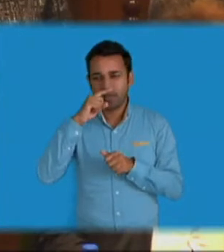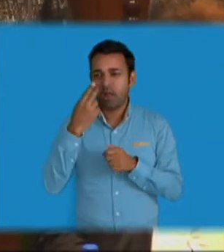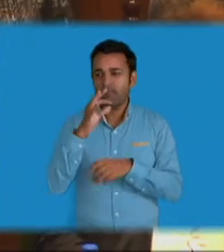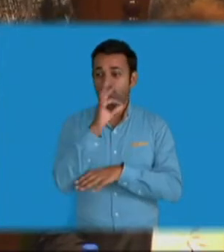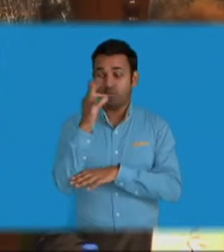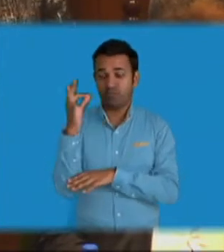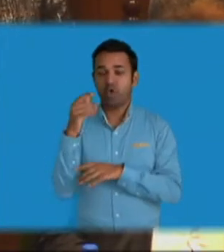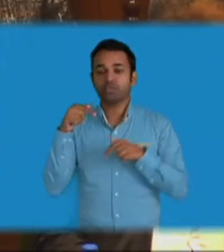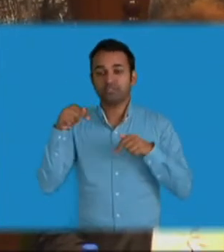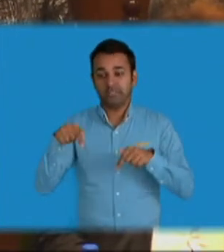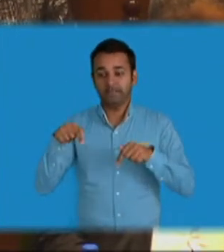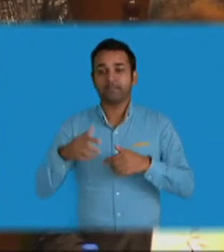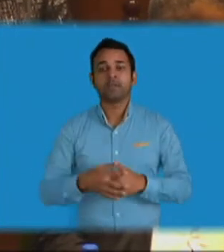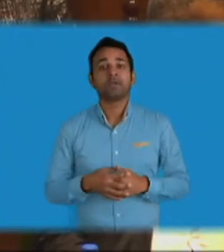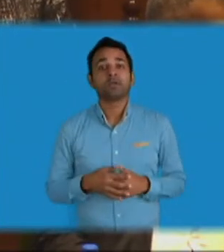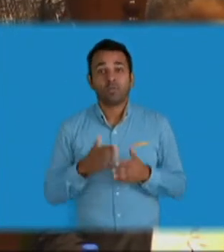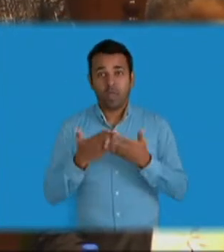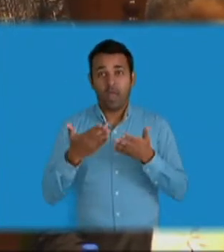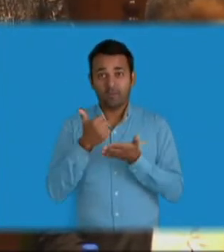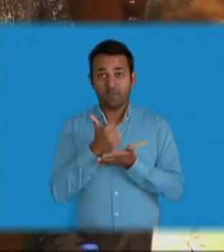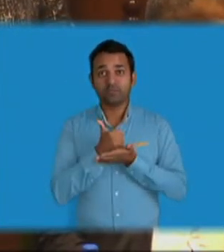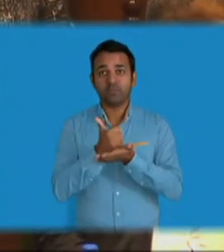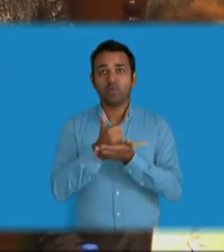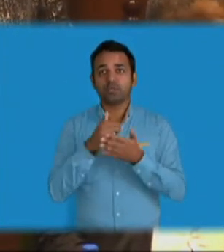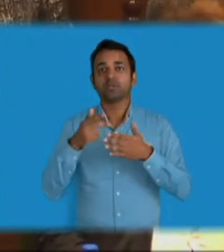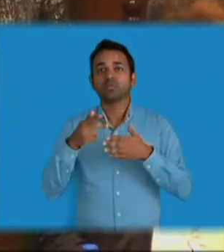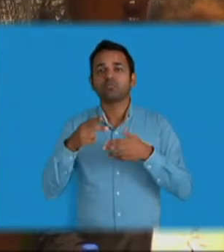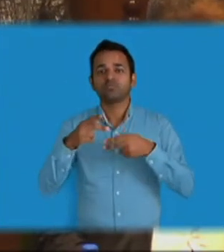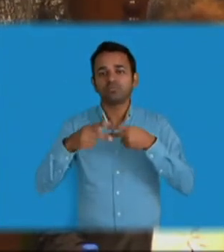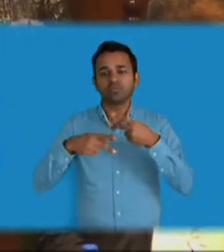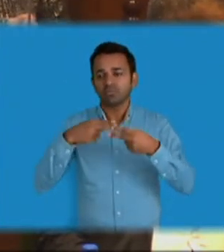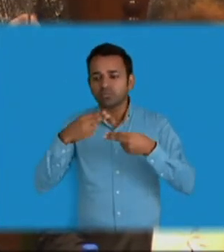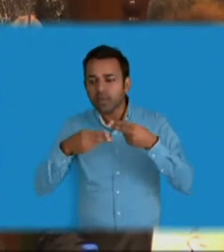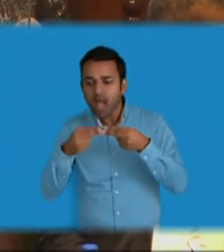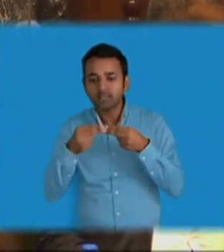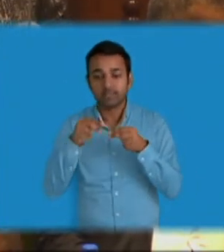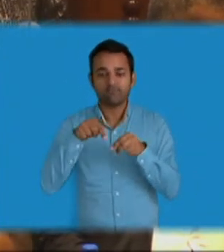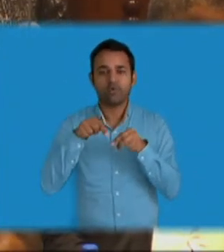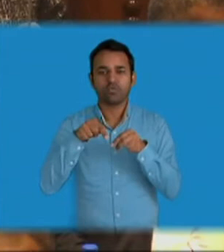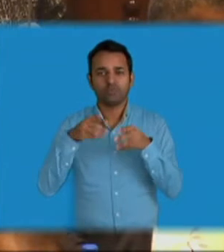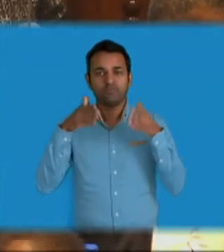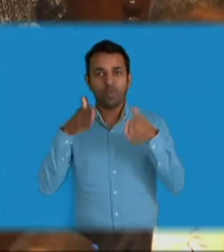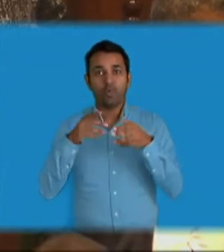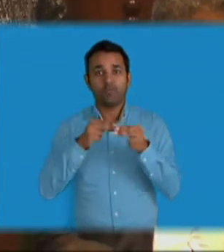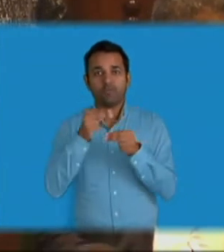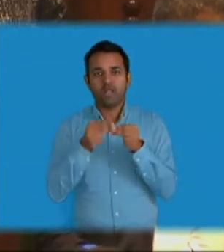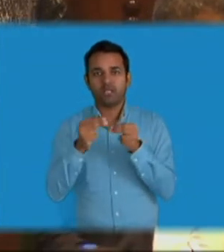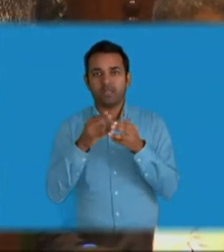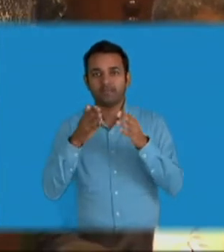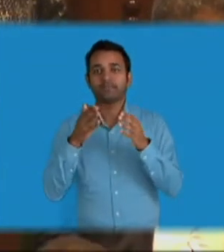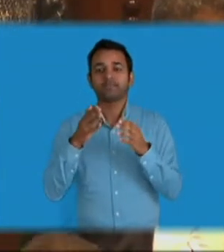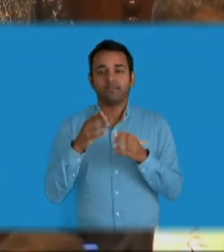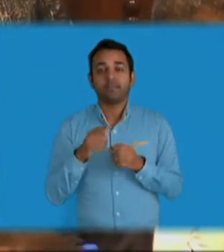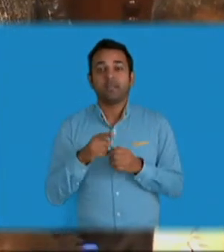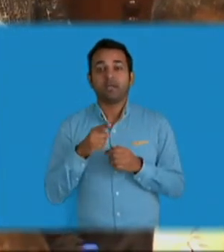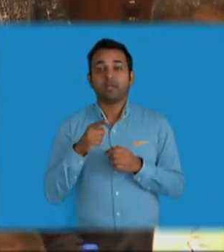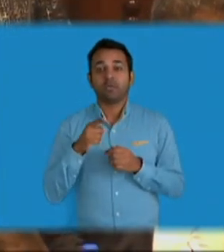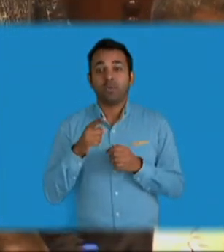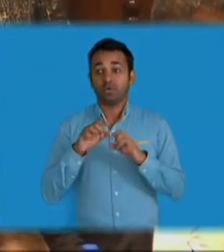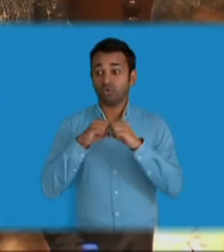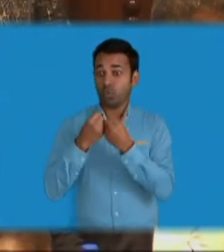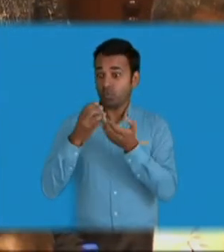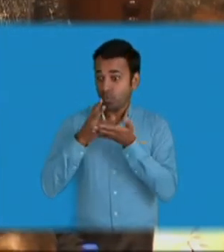scaling up its support on the reforestation of the degraded forest landscape to enhance socio-economic and